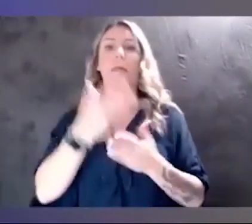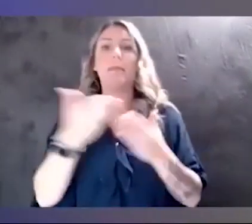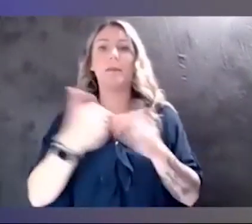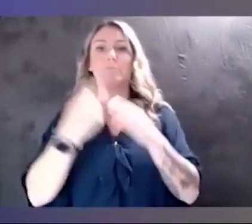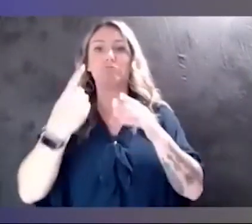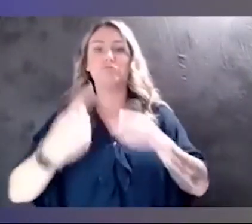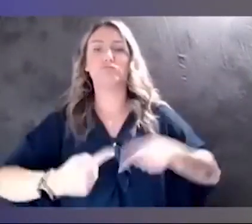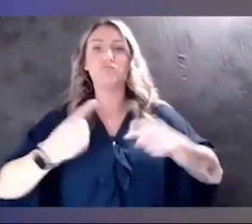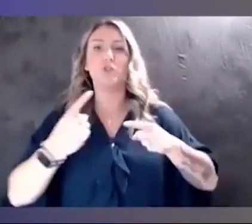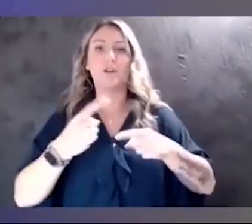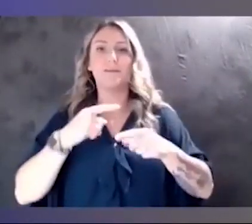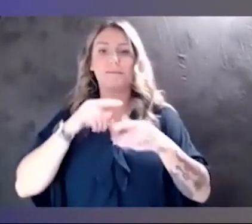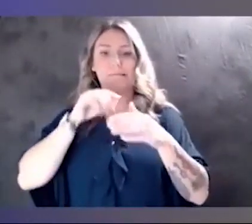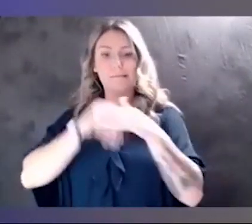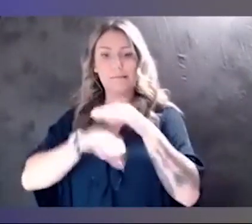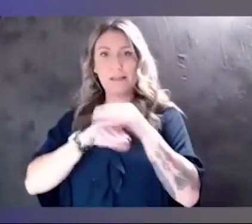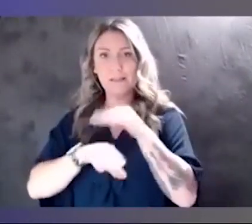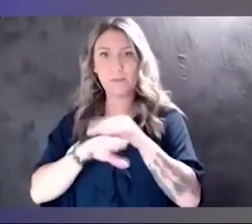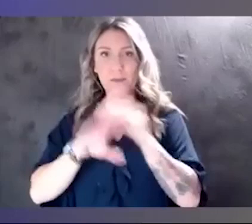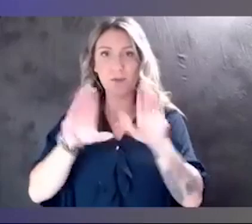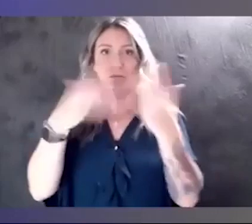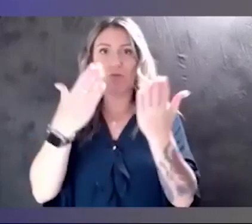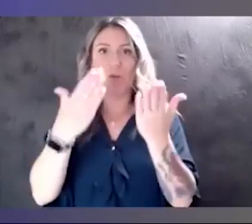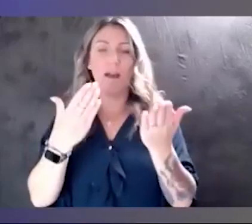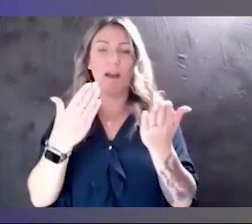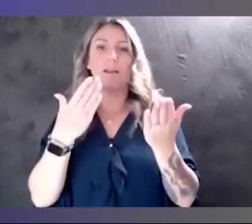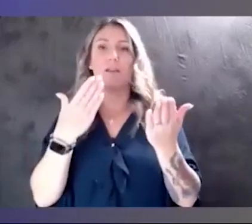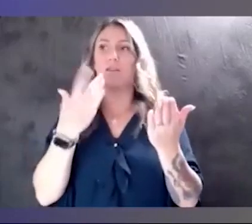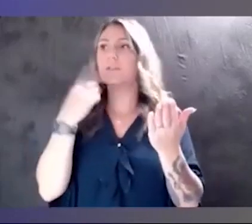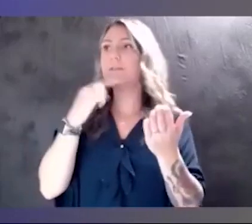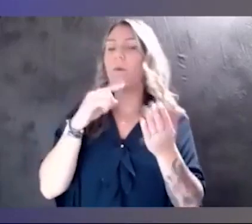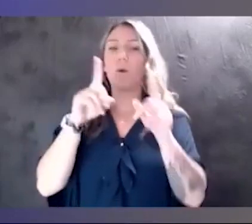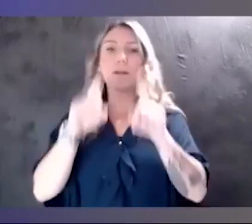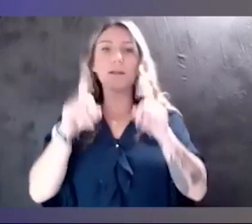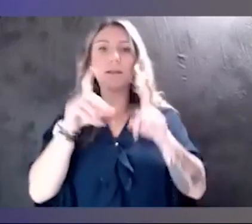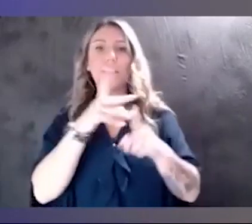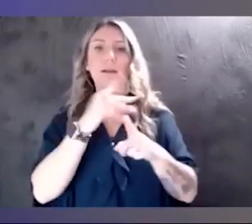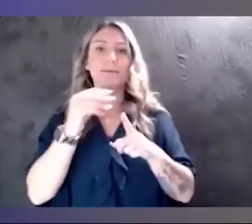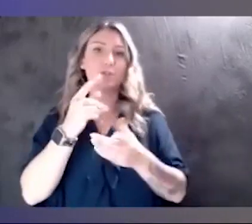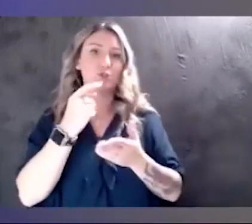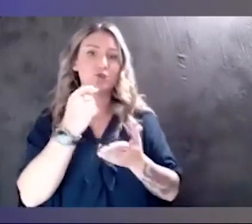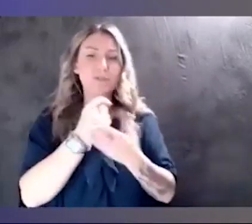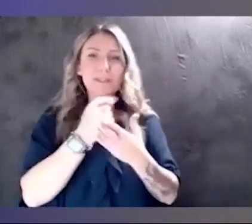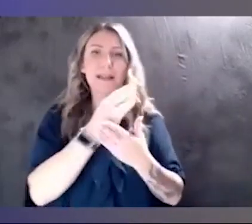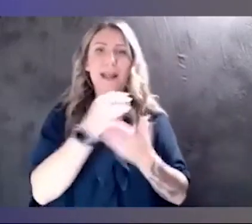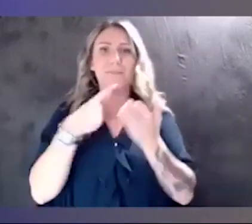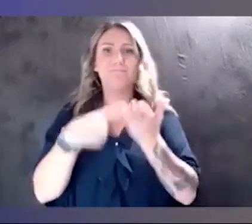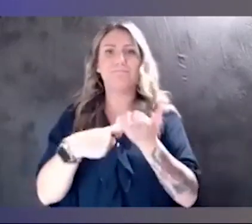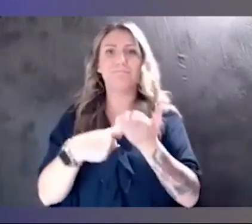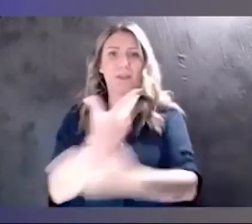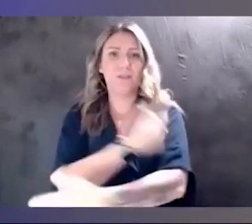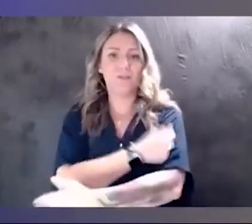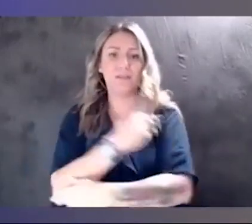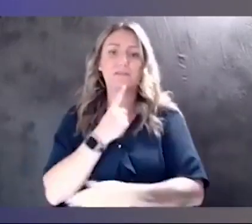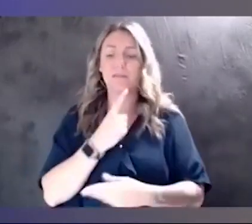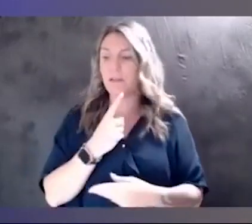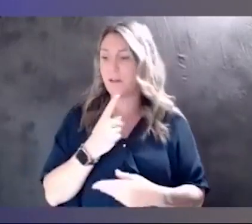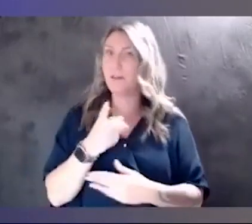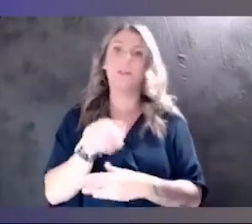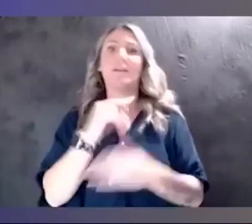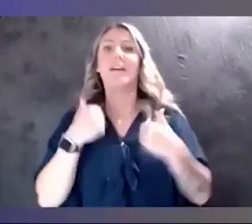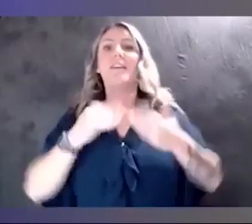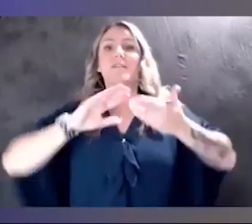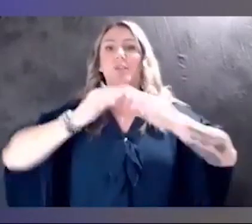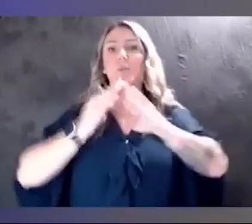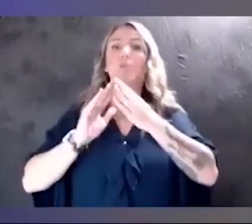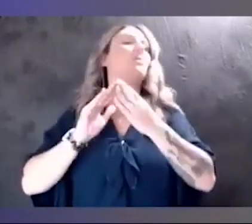accessibility to providers to be tested or to be treated or to discuss vaccination. You know, there are communities where the parents are not taking